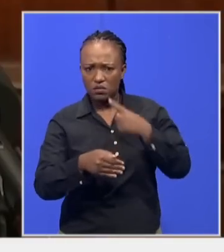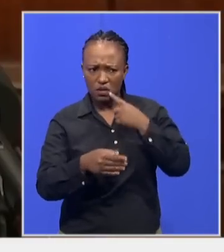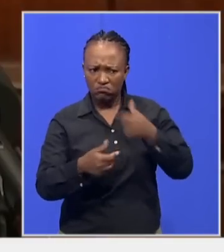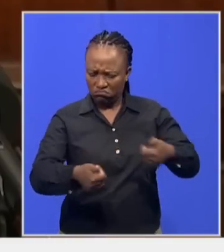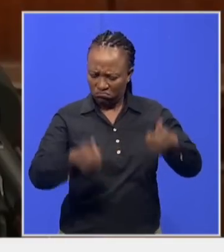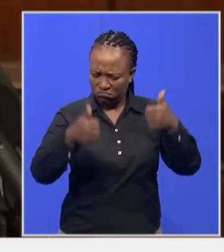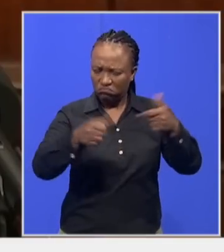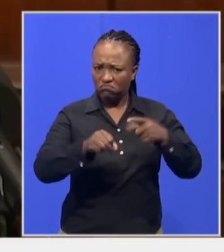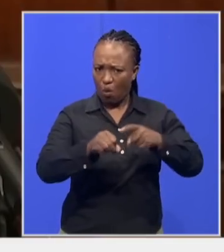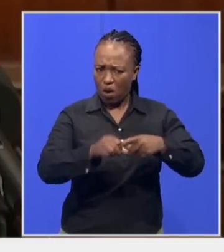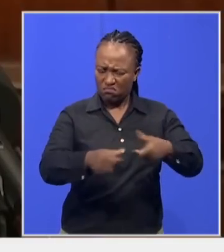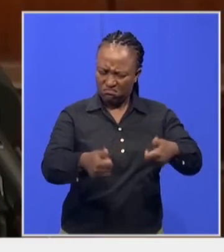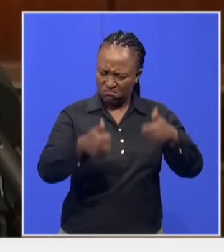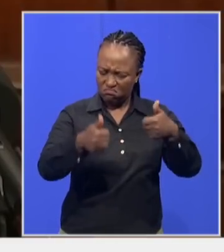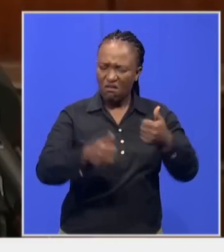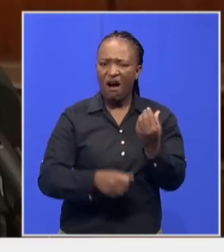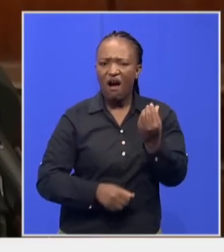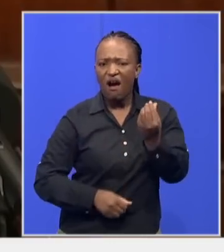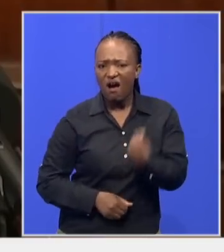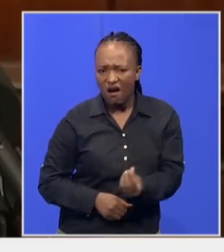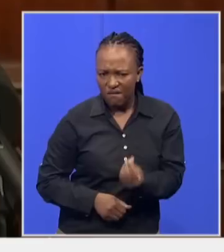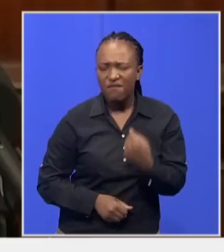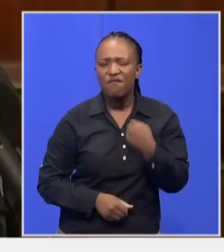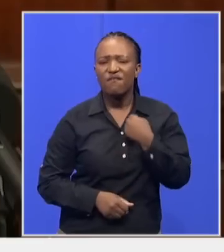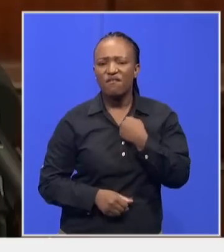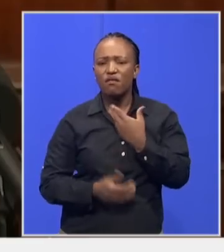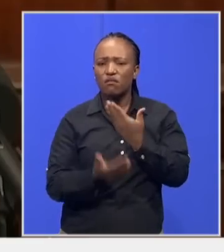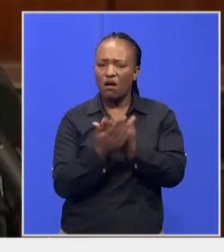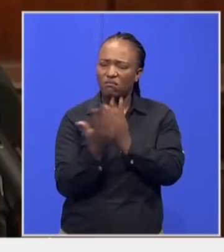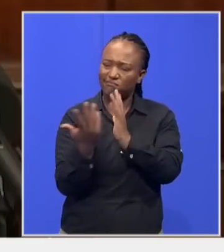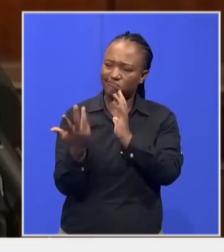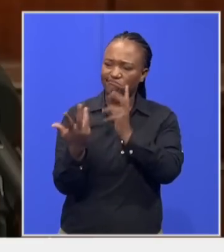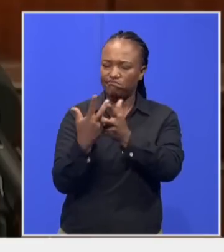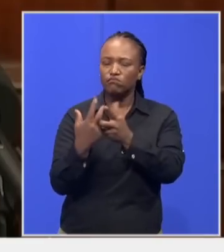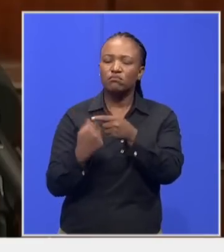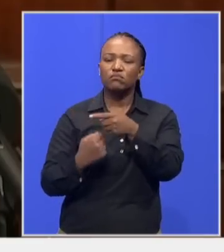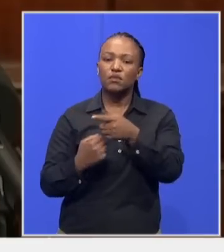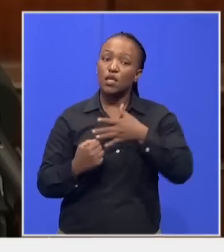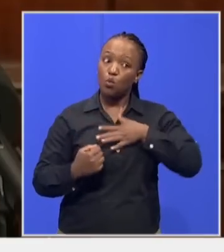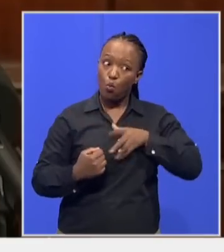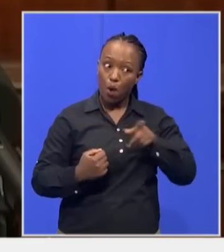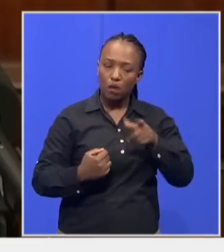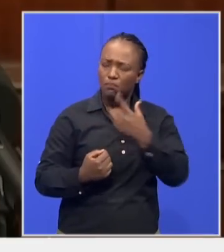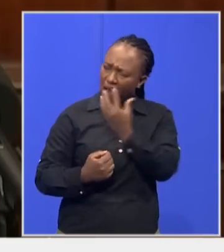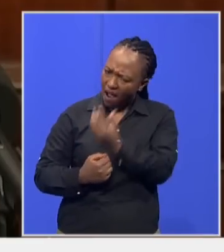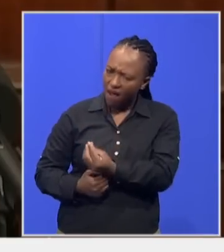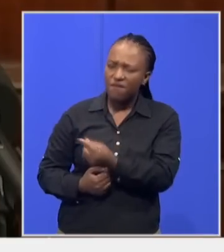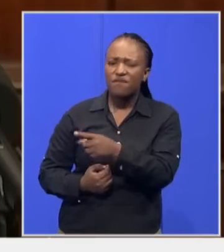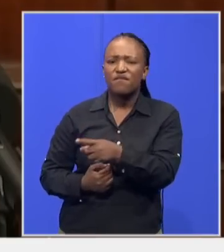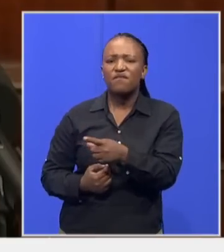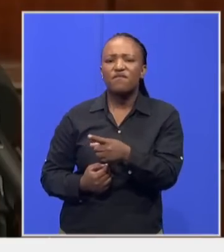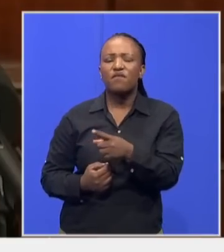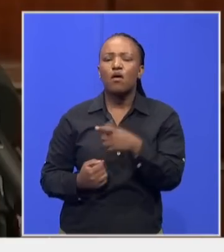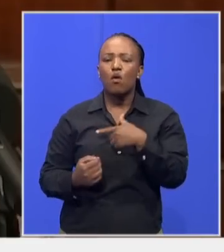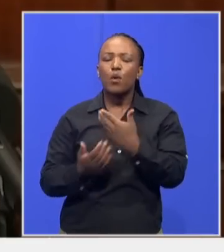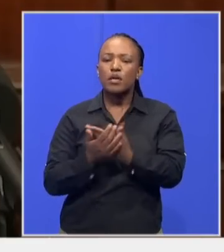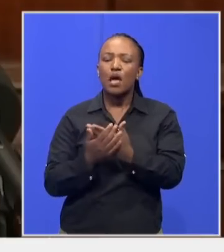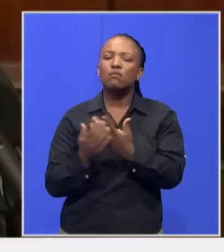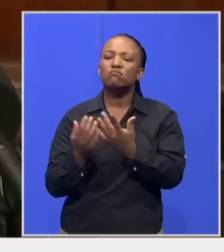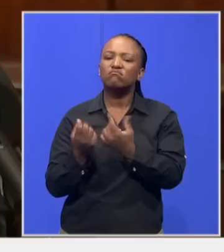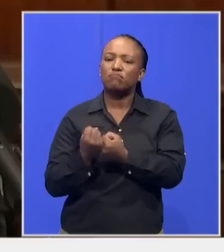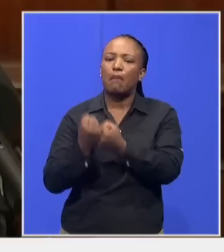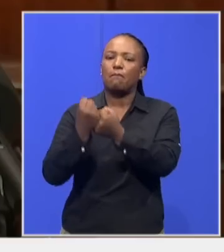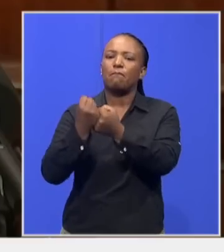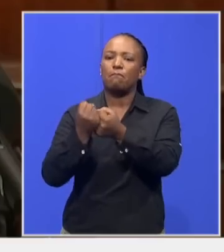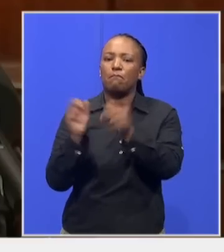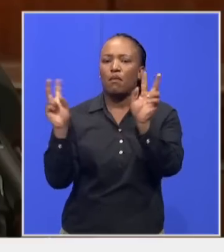deposits of coal that can meet the kind of calorific value that you want so that we push up the energy availability factor. But because